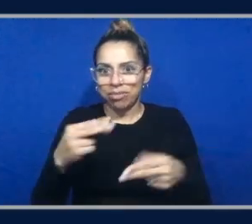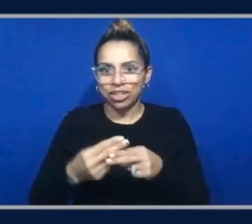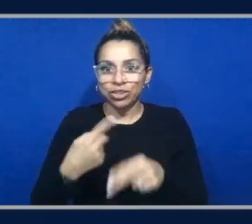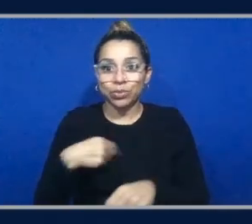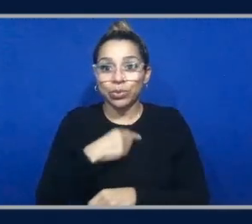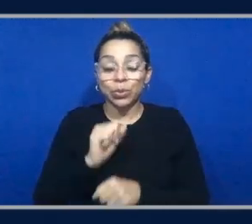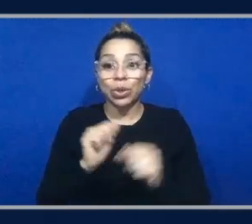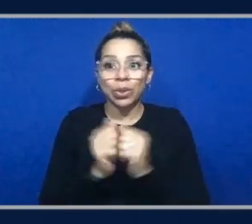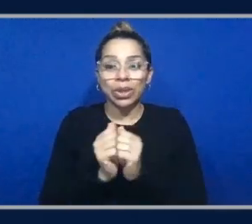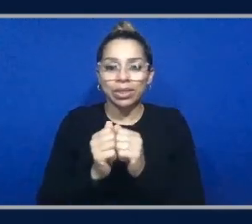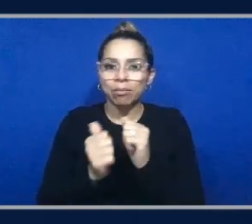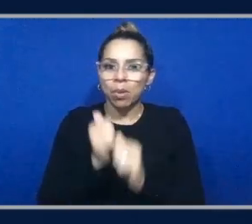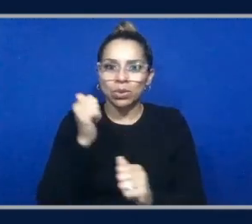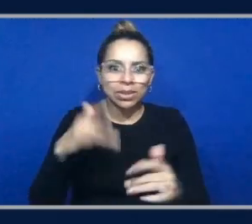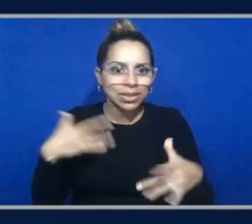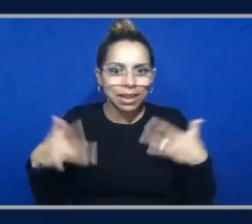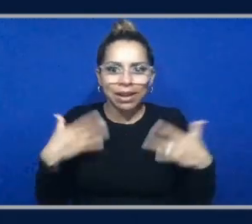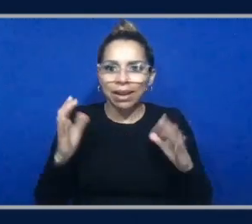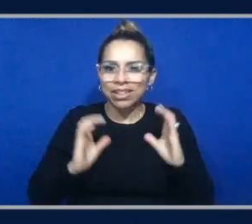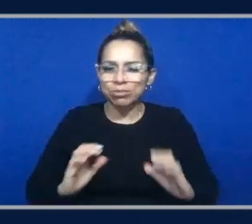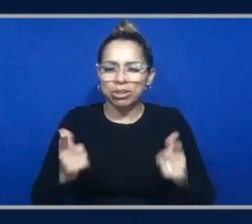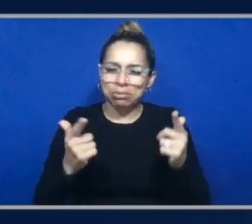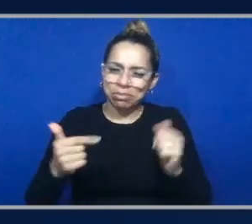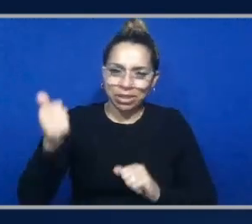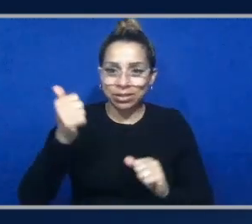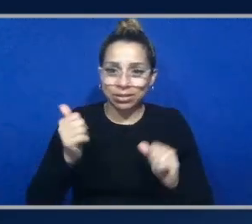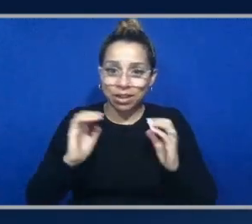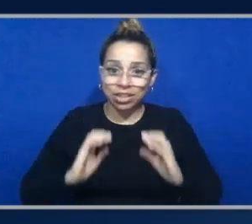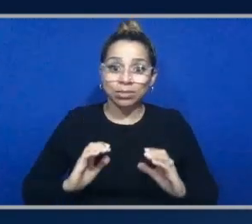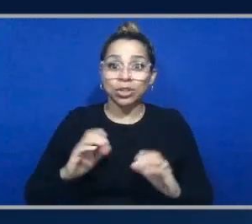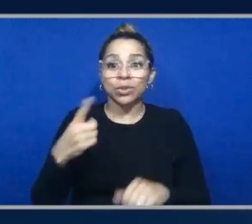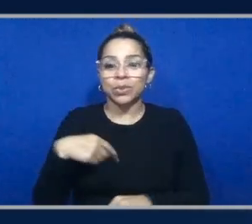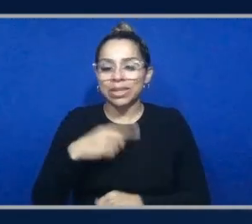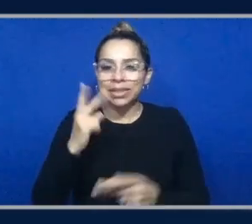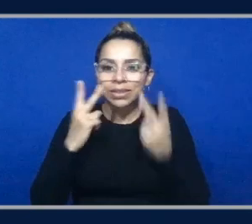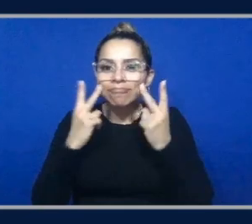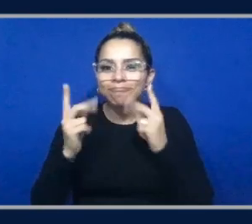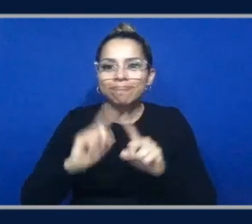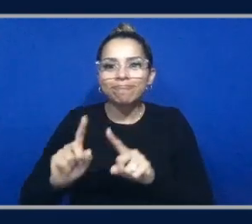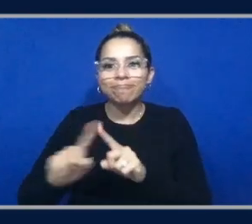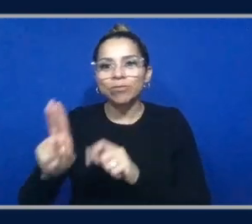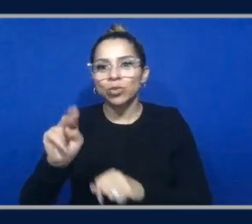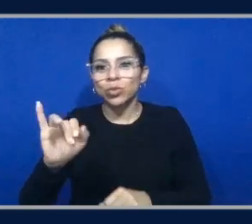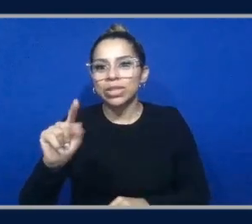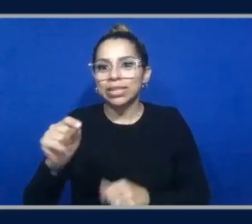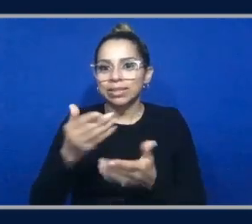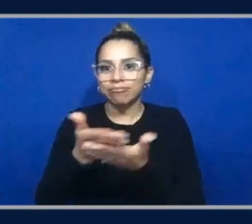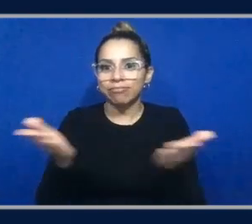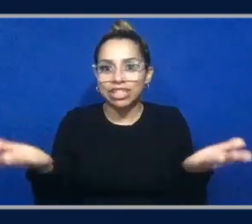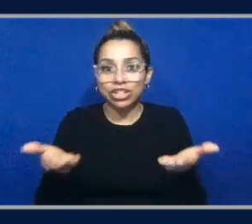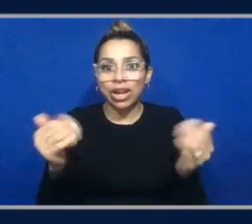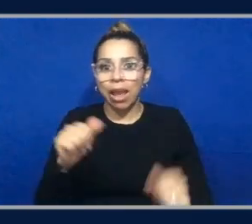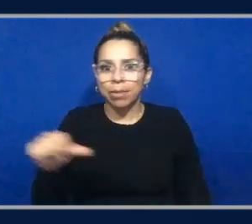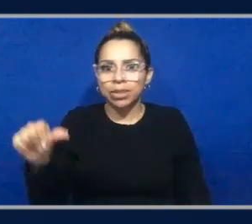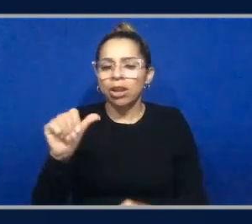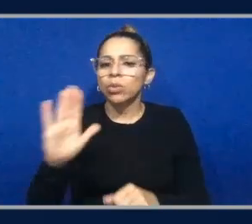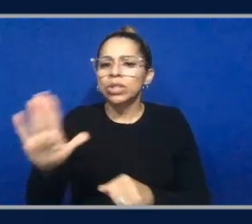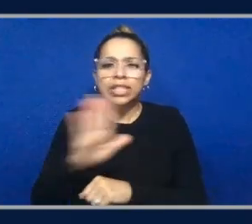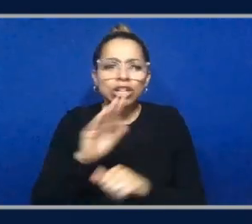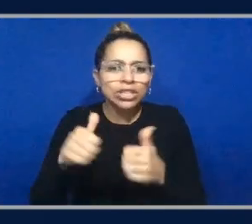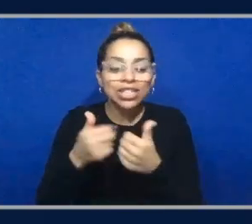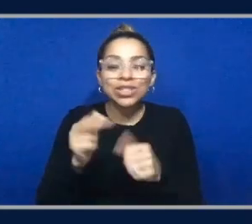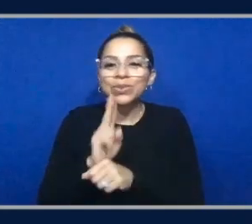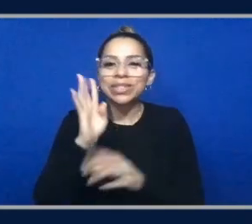to see across all the business units in Amazon and what their challenges are and how they're innovating and using AWS technologies to make things